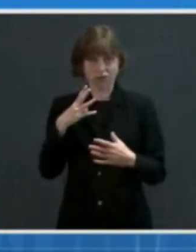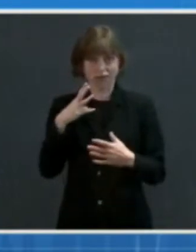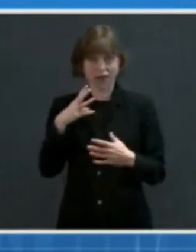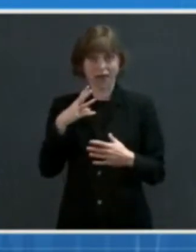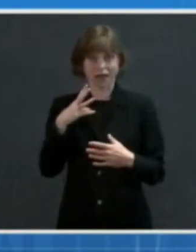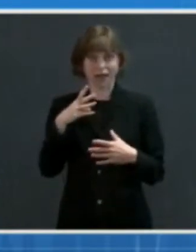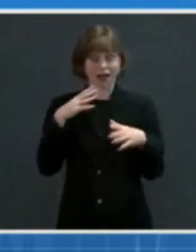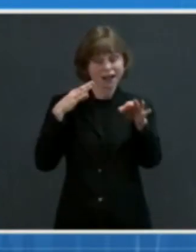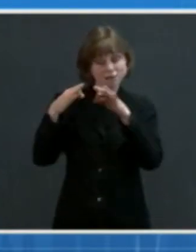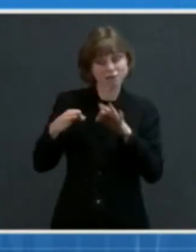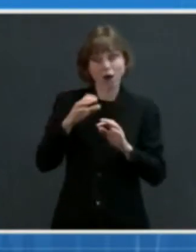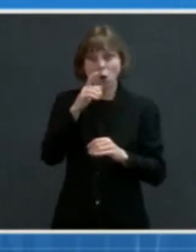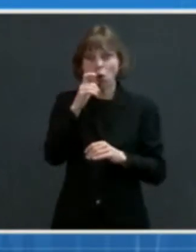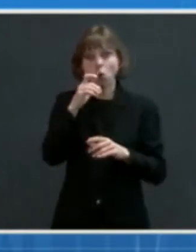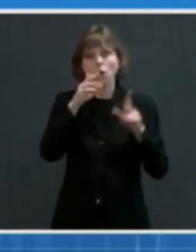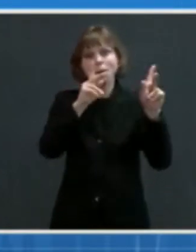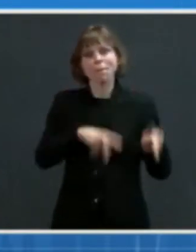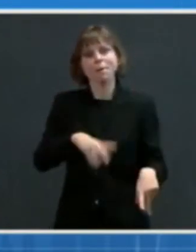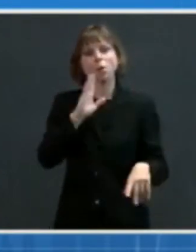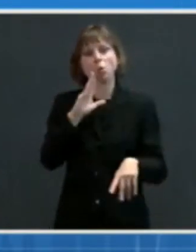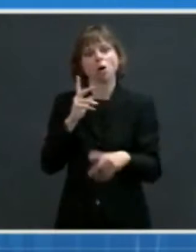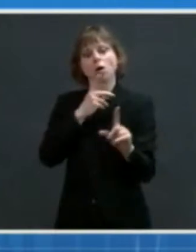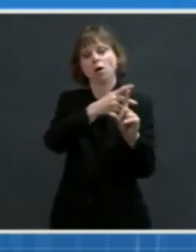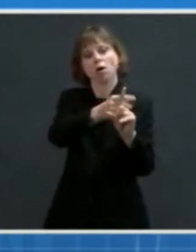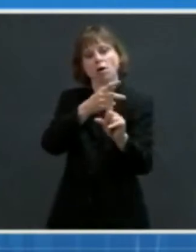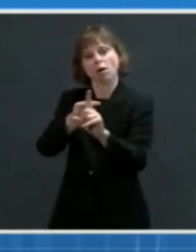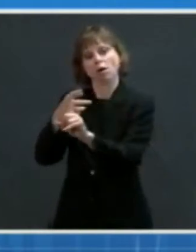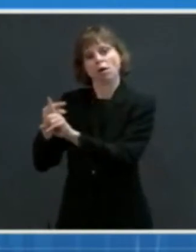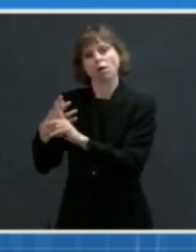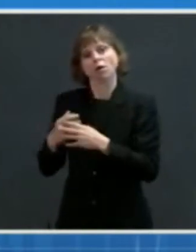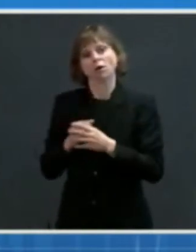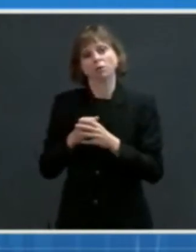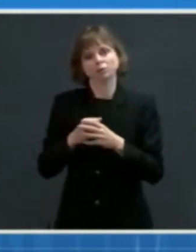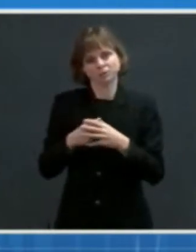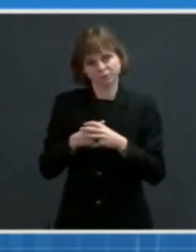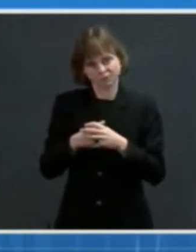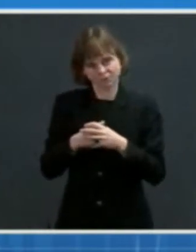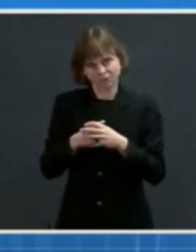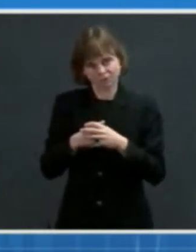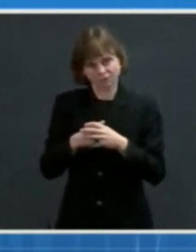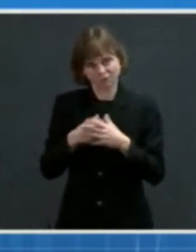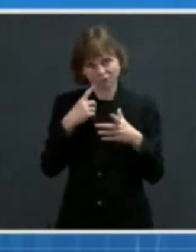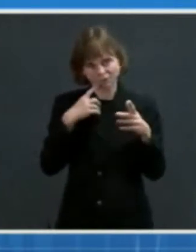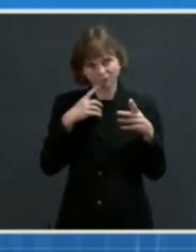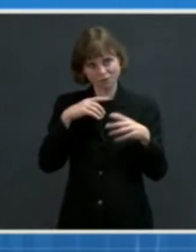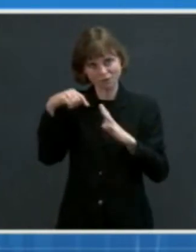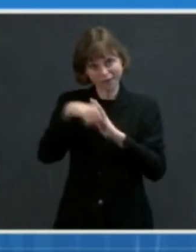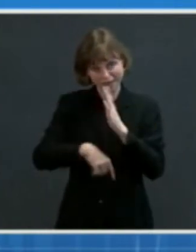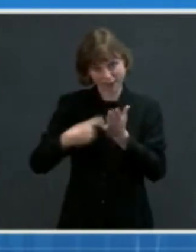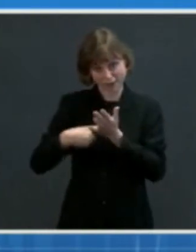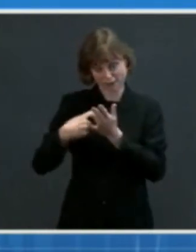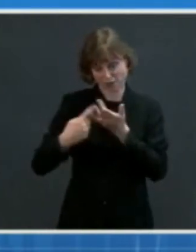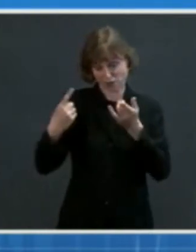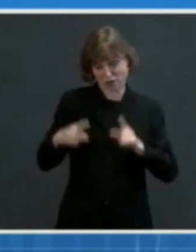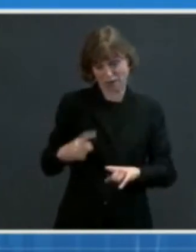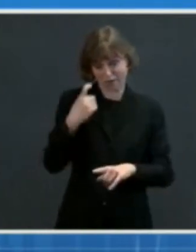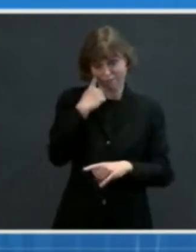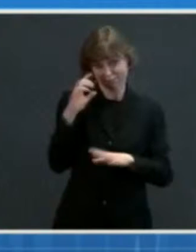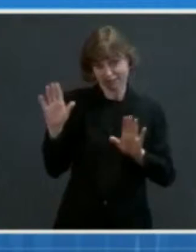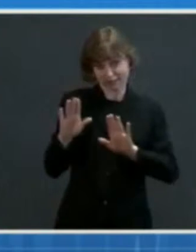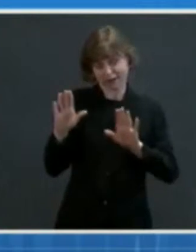it. The report reflects the in-depth discussions held during the emergency ACIP meeting this past Sunday and